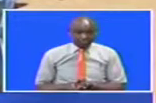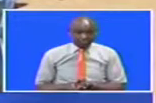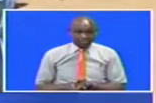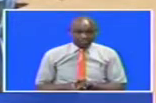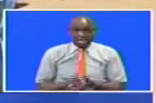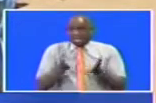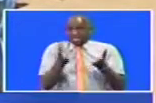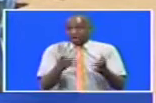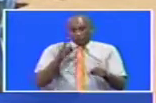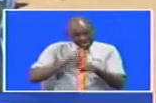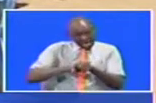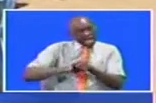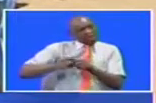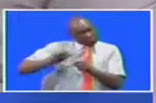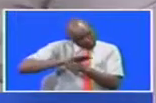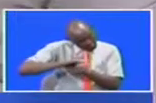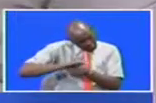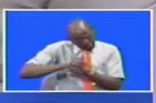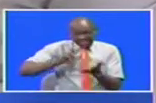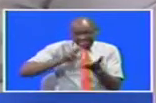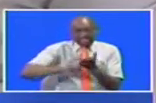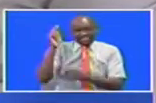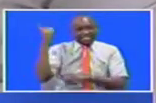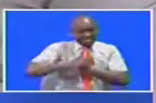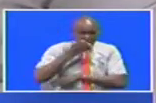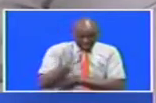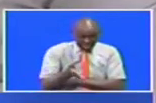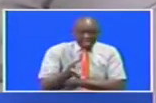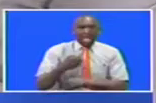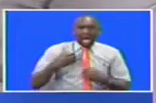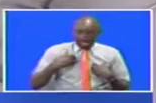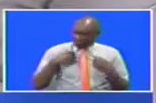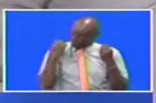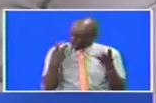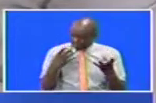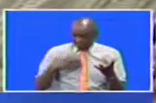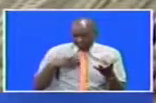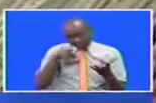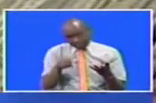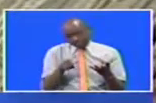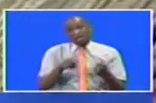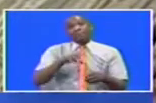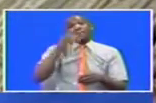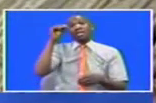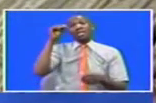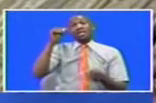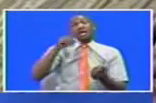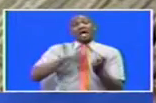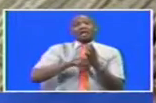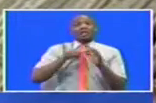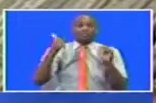As the mass voter registration entered day two, almost 426,000 potential voters are yet to collect their identity cards